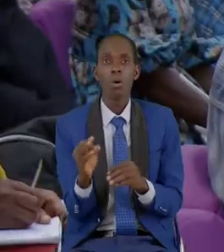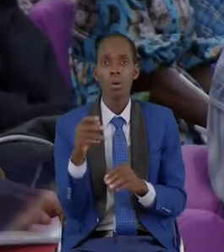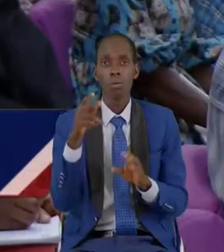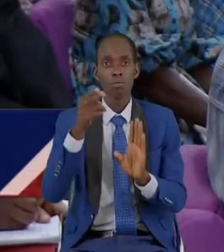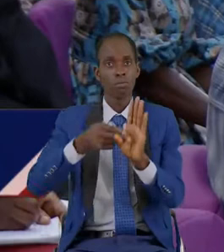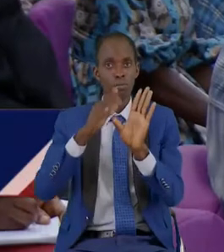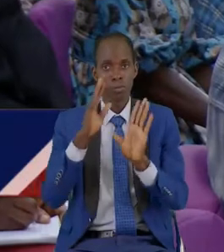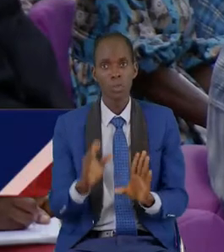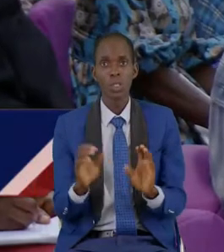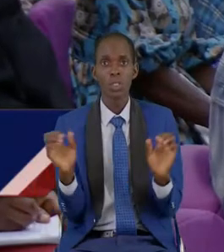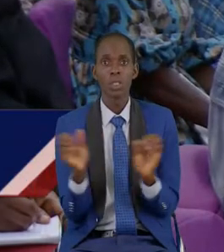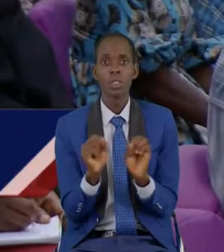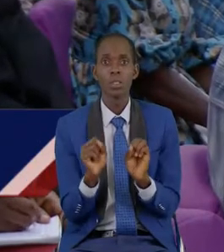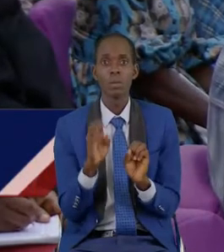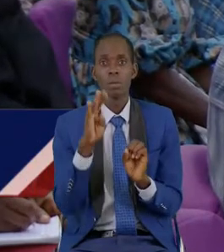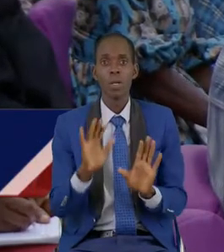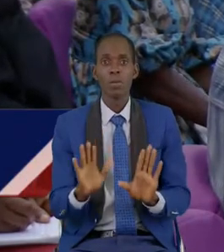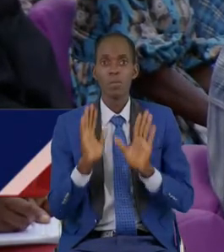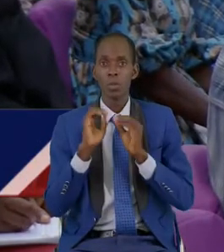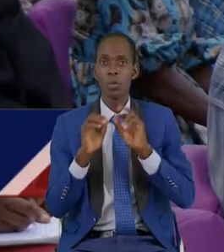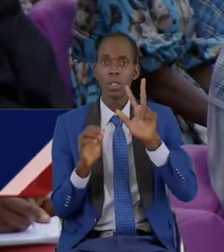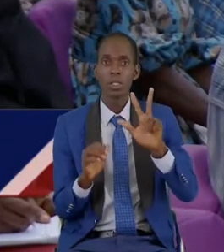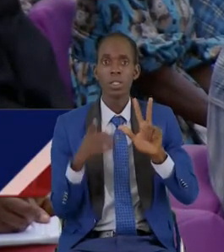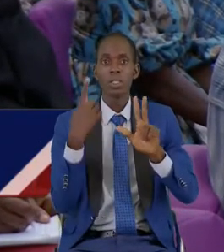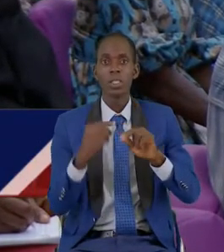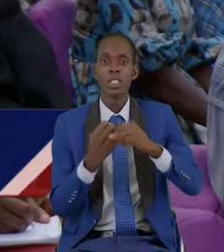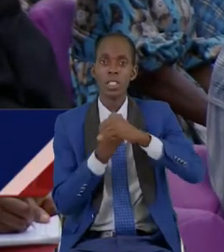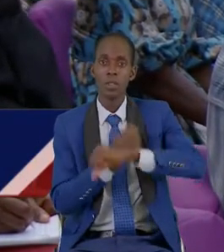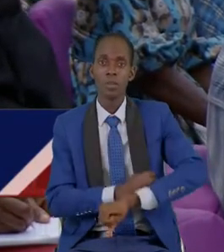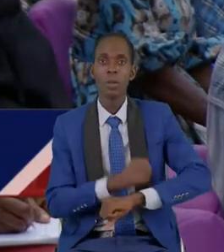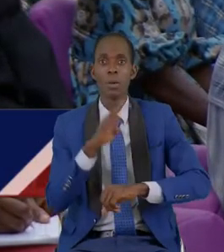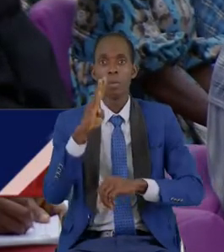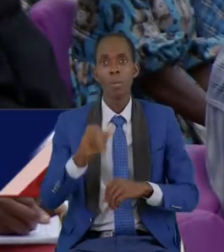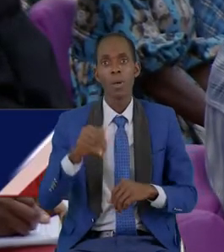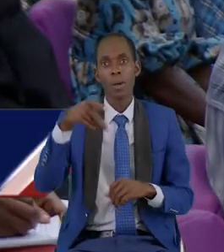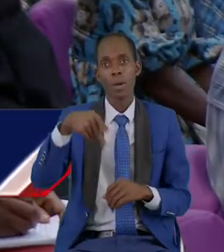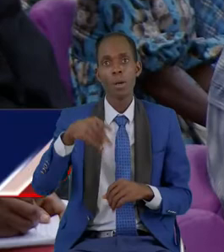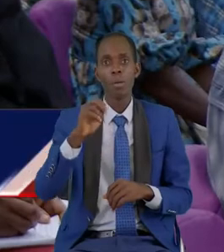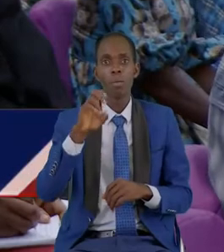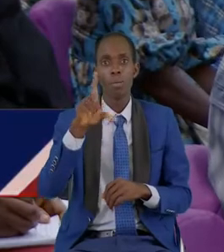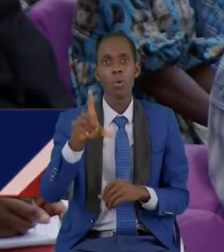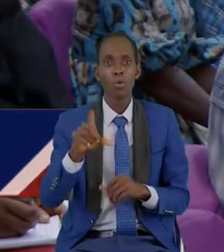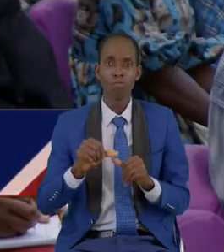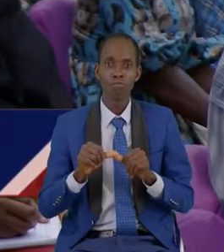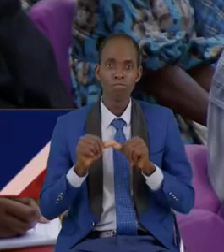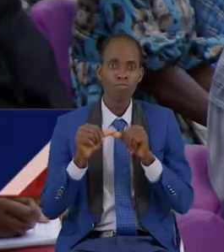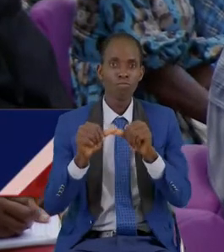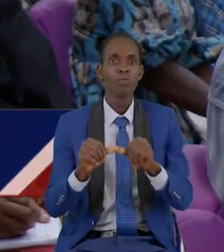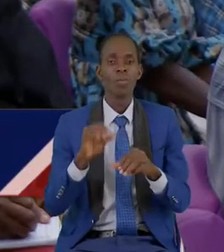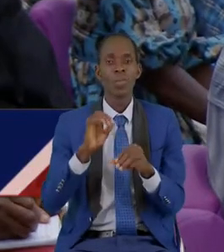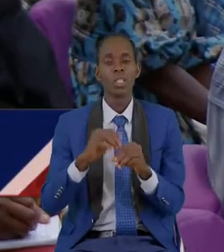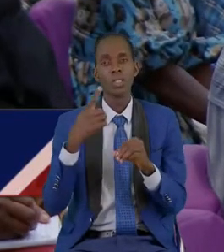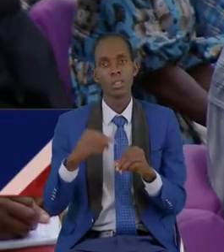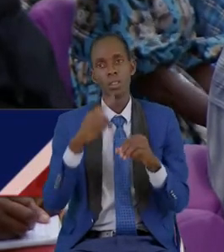defense by Paul, steadfast in the faith. The defense by